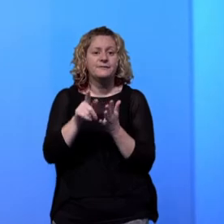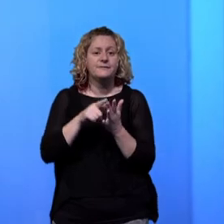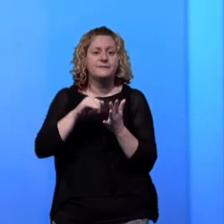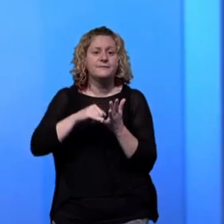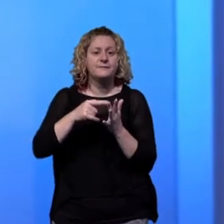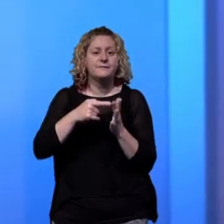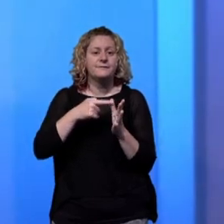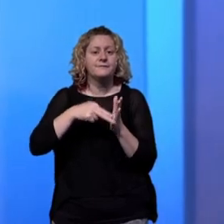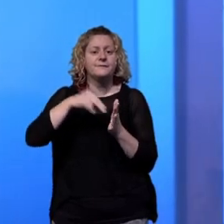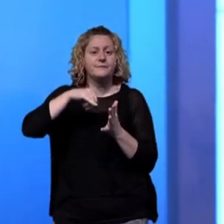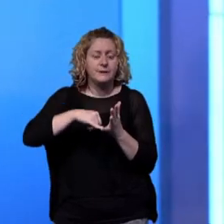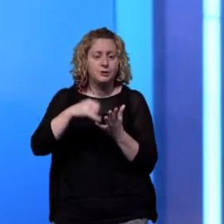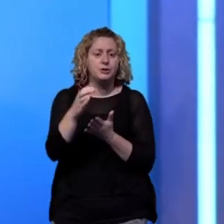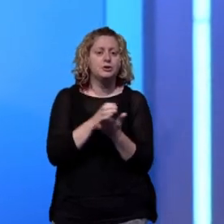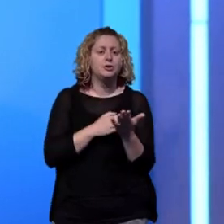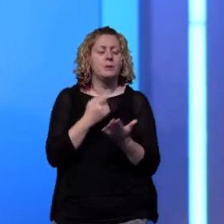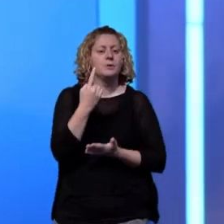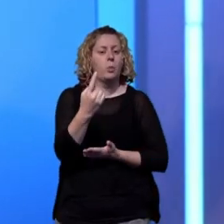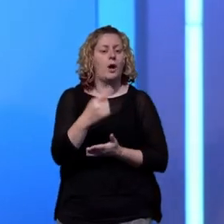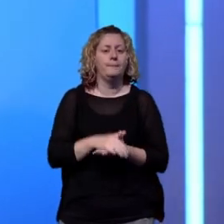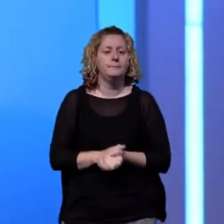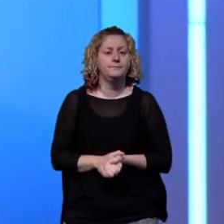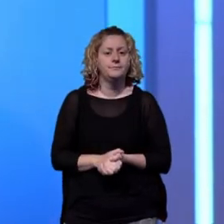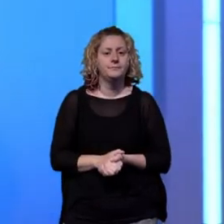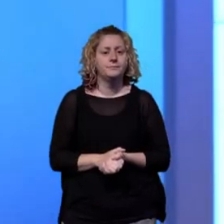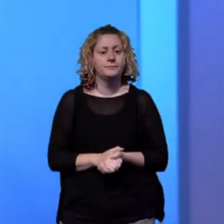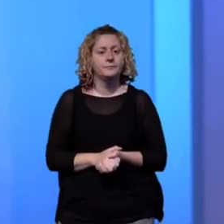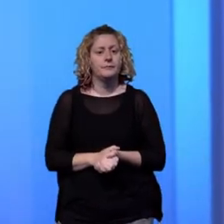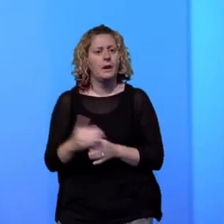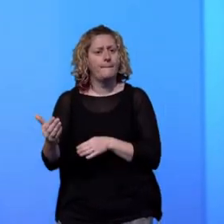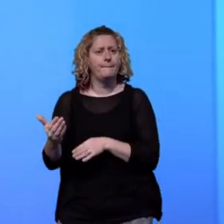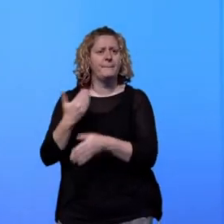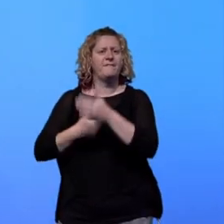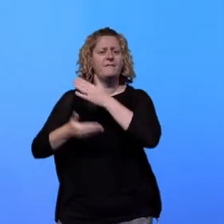Before the beginning of time, Isaiah, God carved my name in his hands.